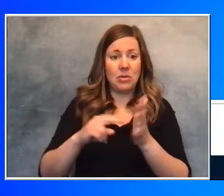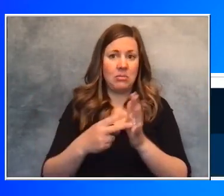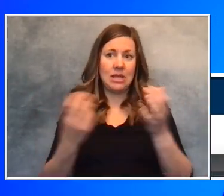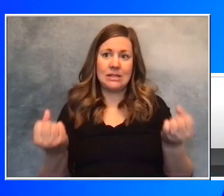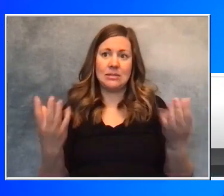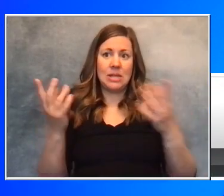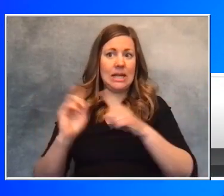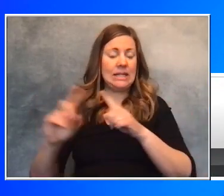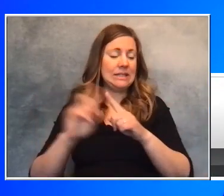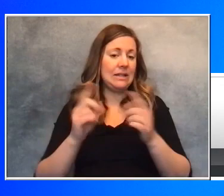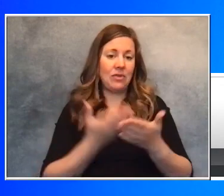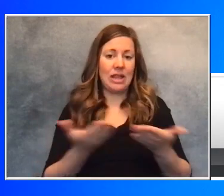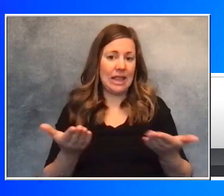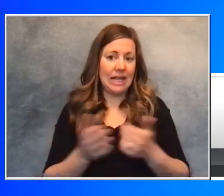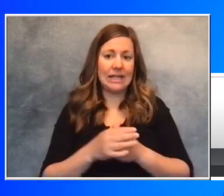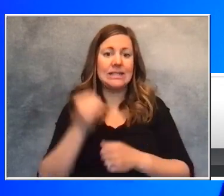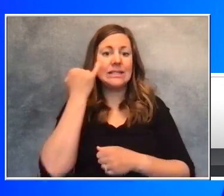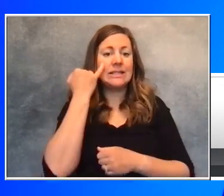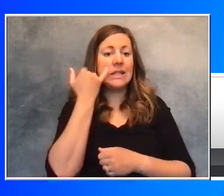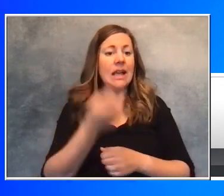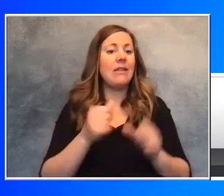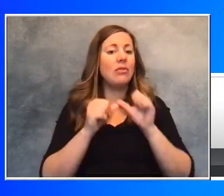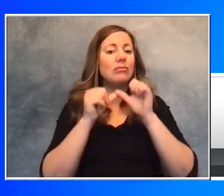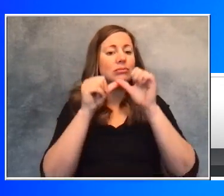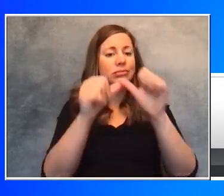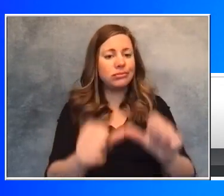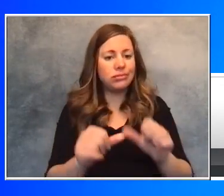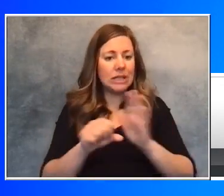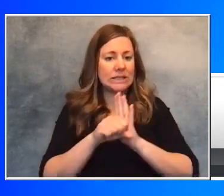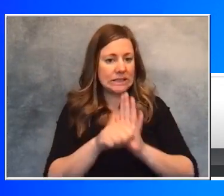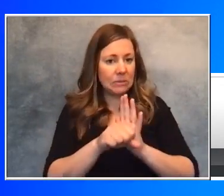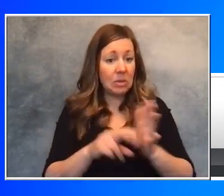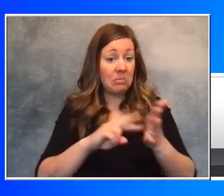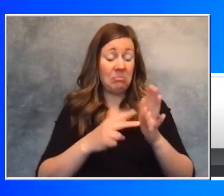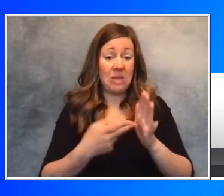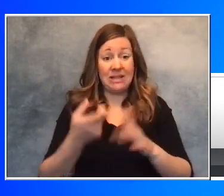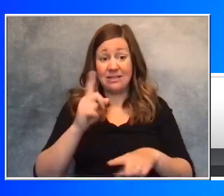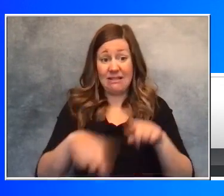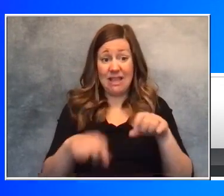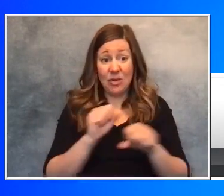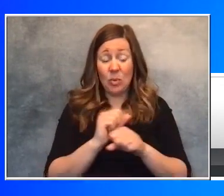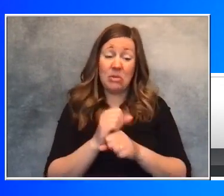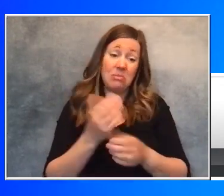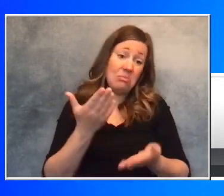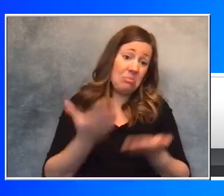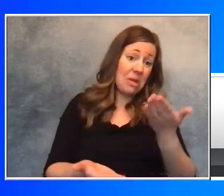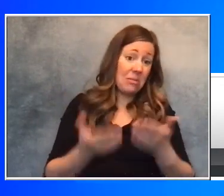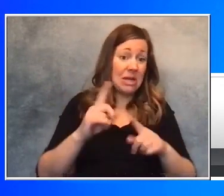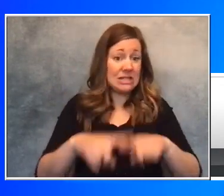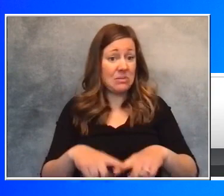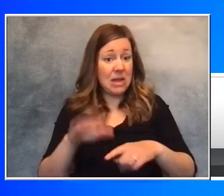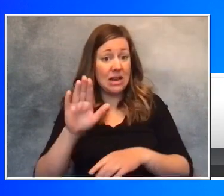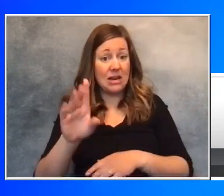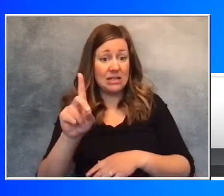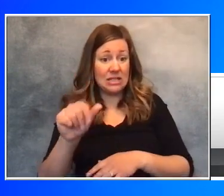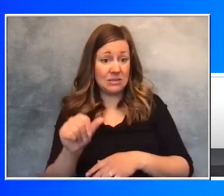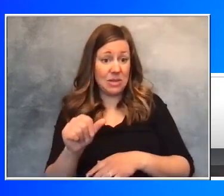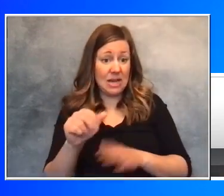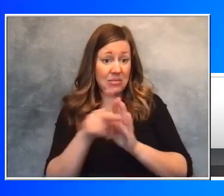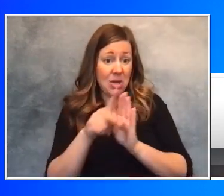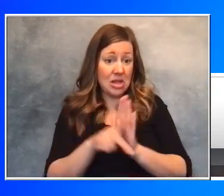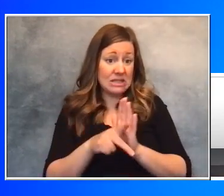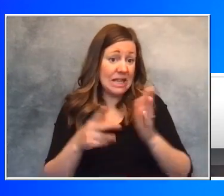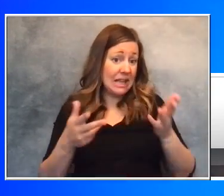If they're having chronic symptoms so that they can't work, there might be, depending upon their disability policy, ways that they can